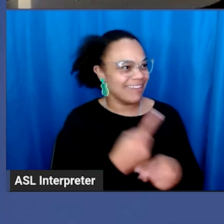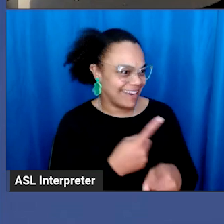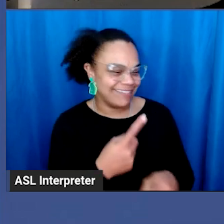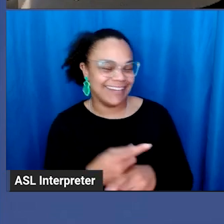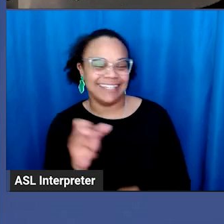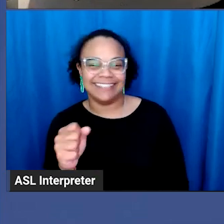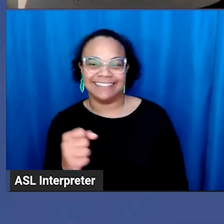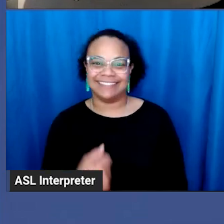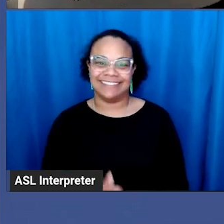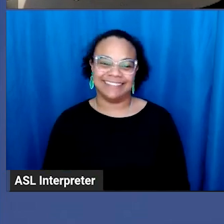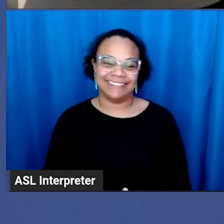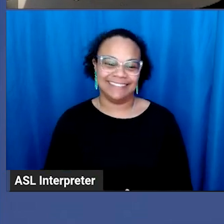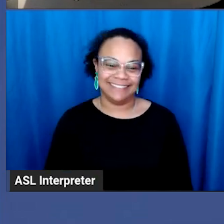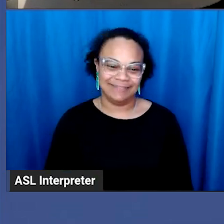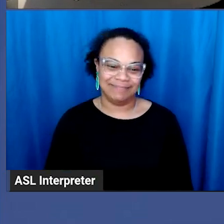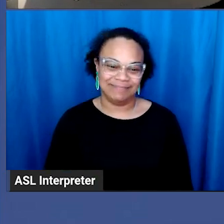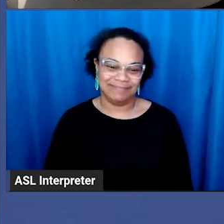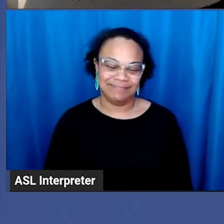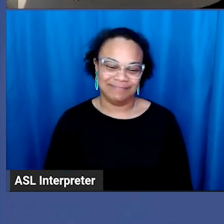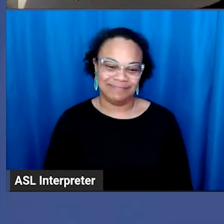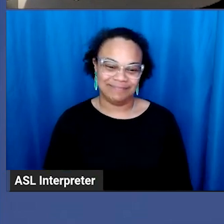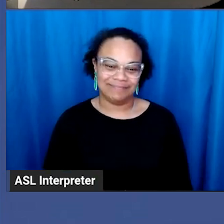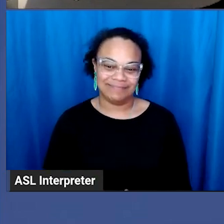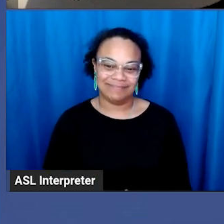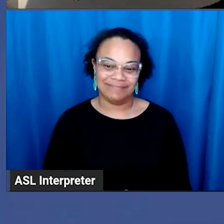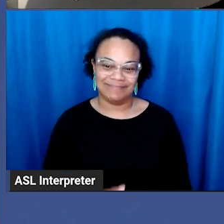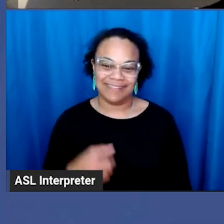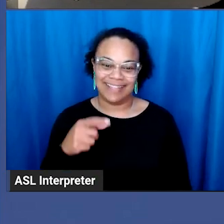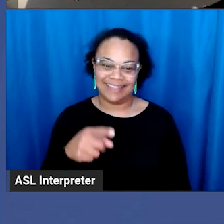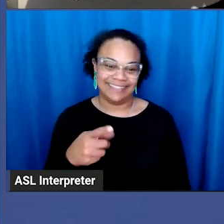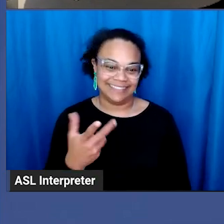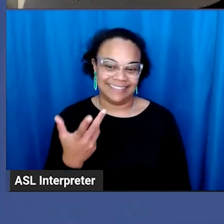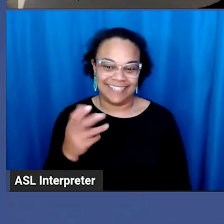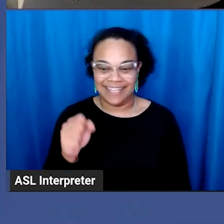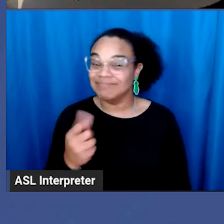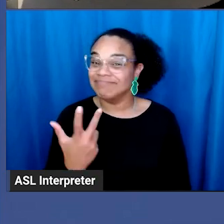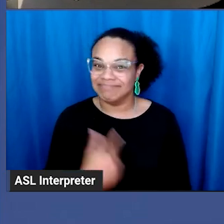Oh, consciousness is, if that's a word.